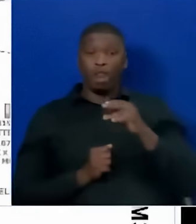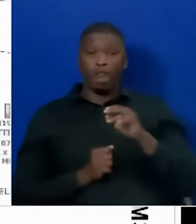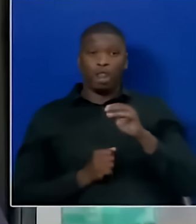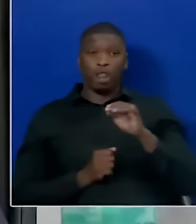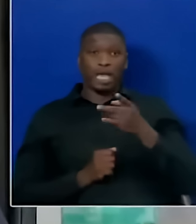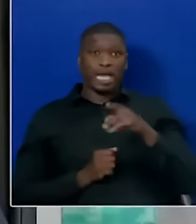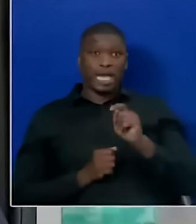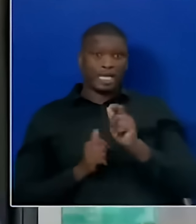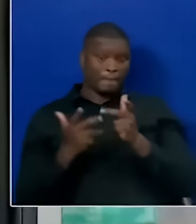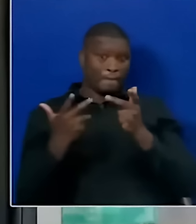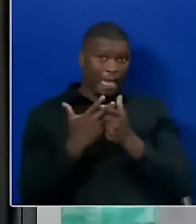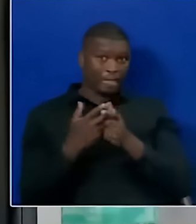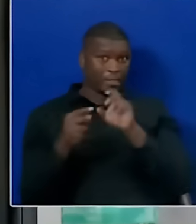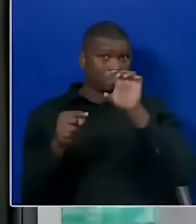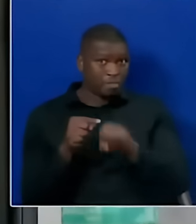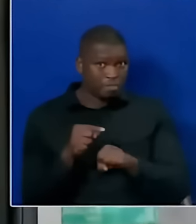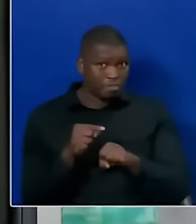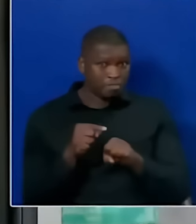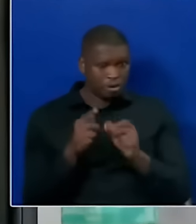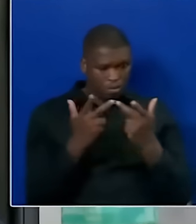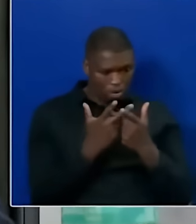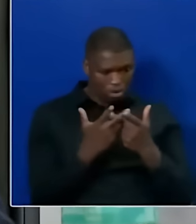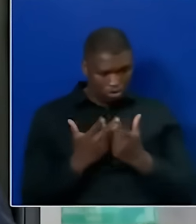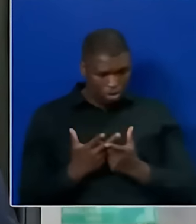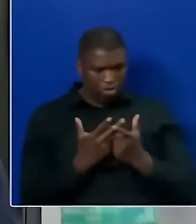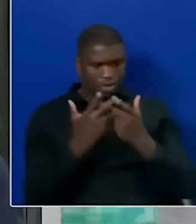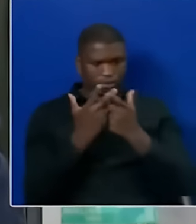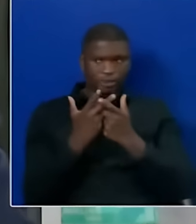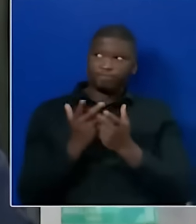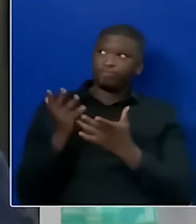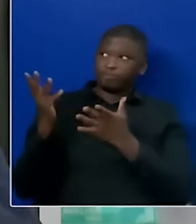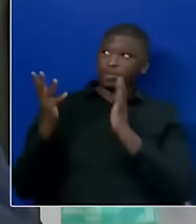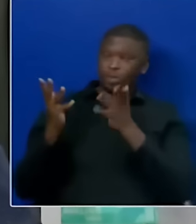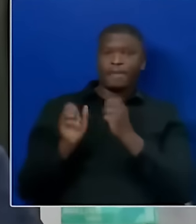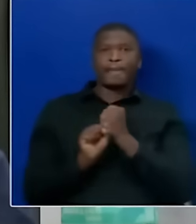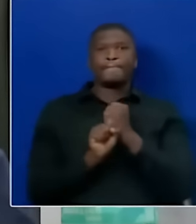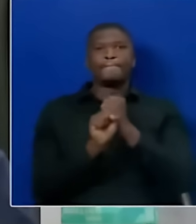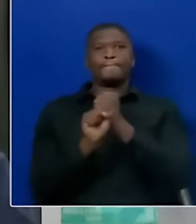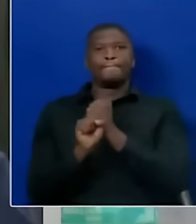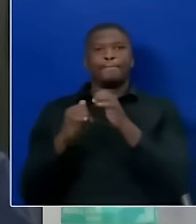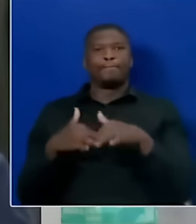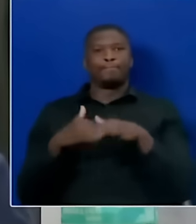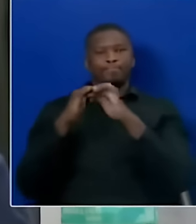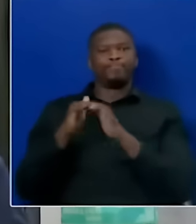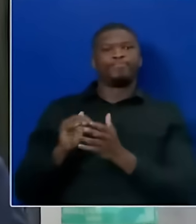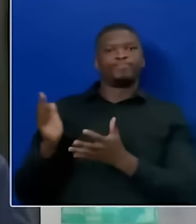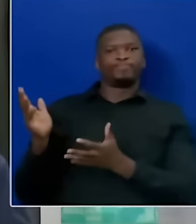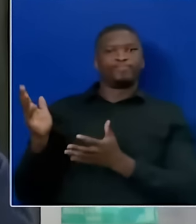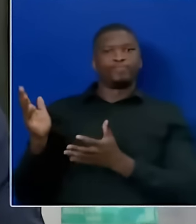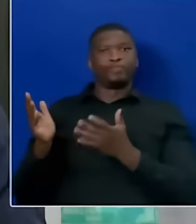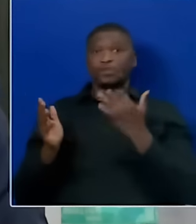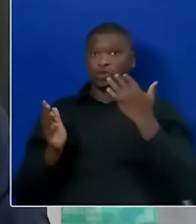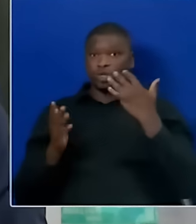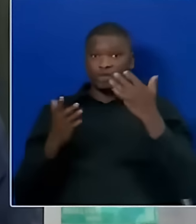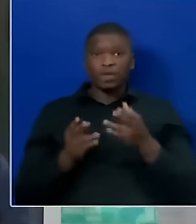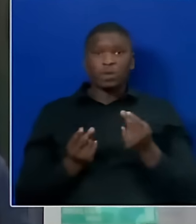match point, the operator will compile. And every time when they discover a new possible hit,